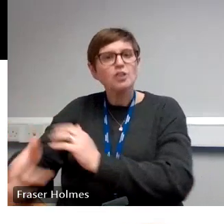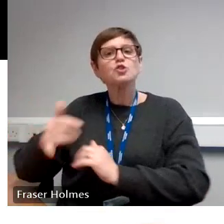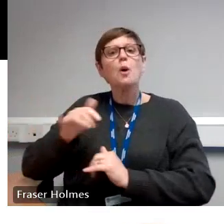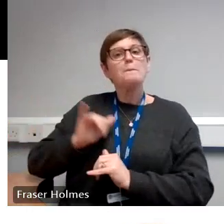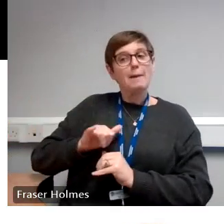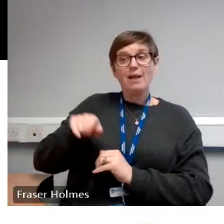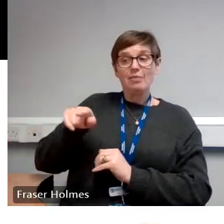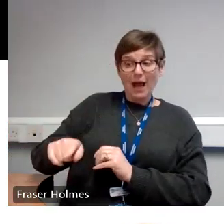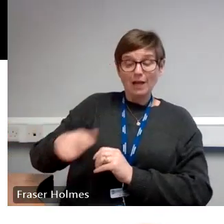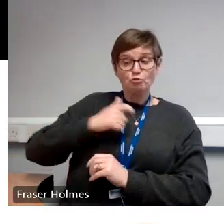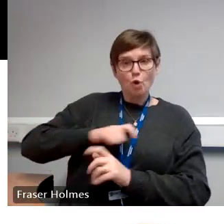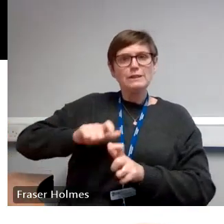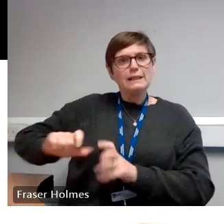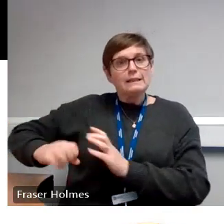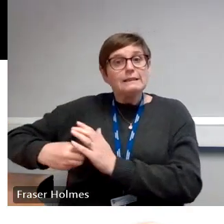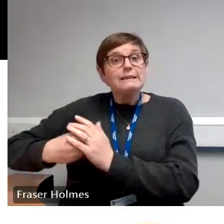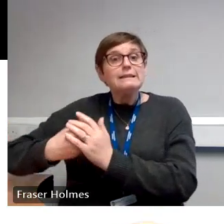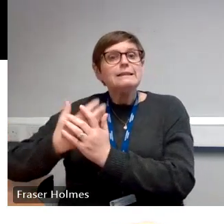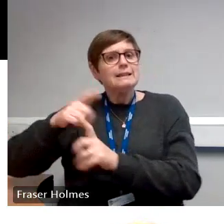role is still taking off.